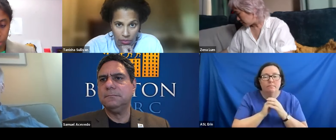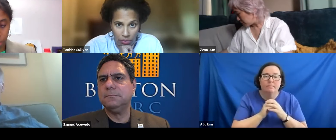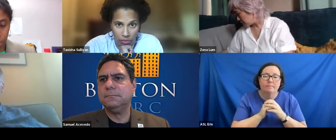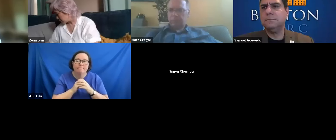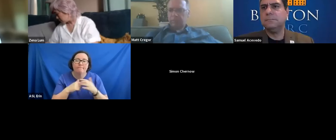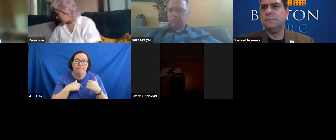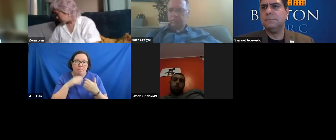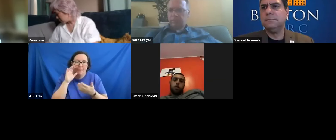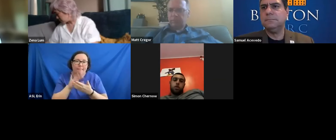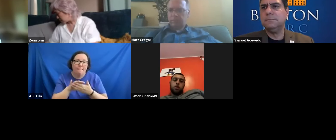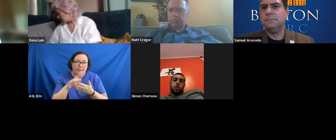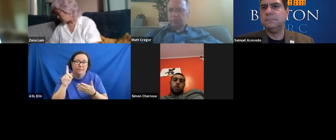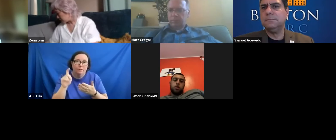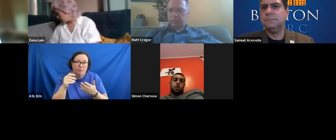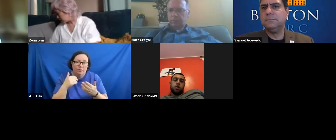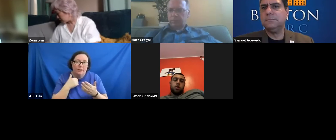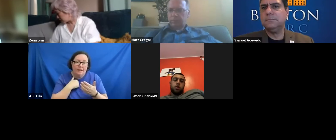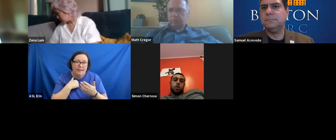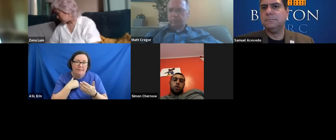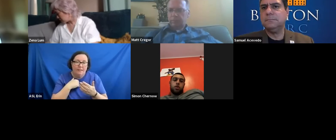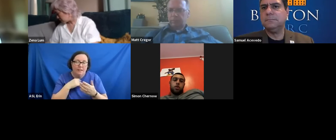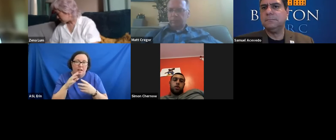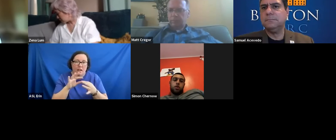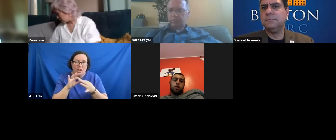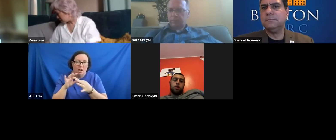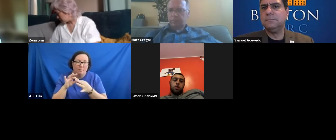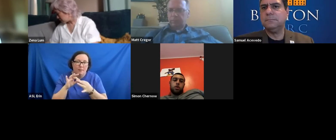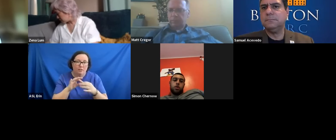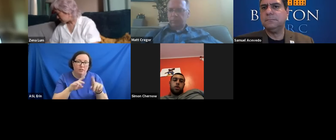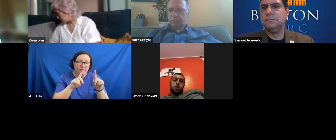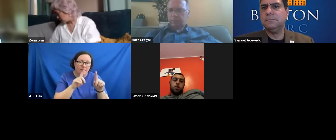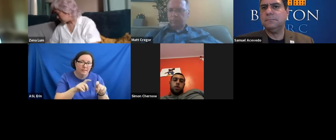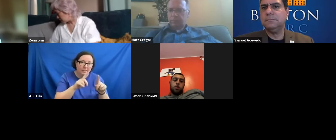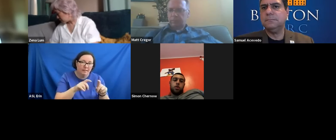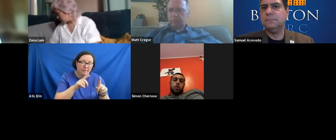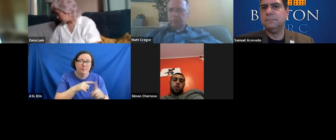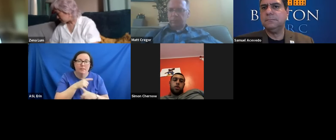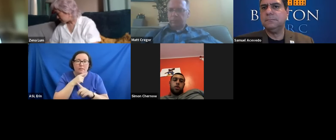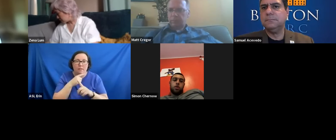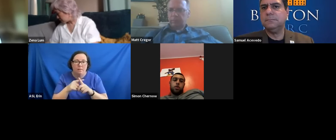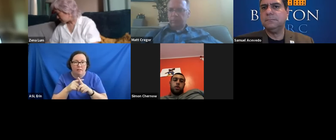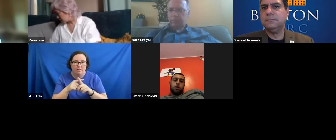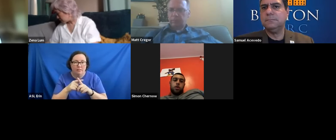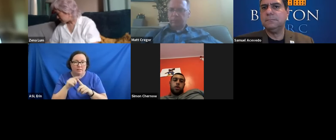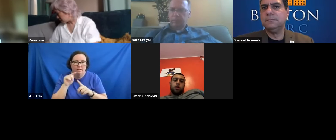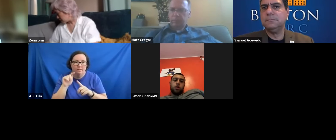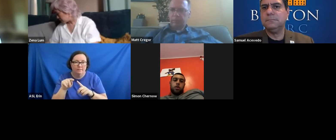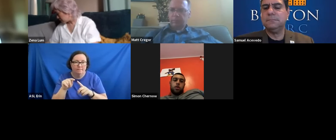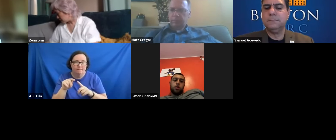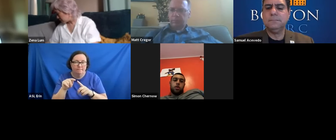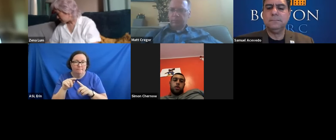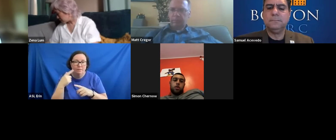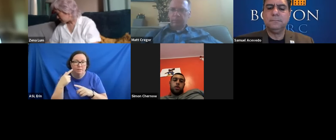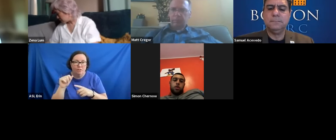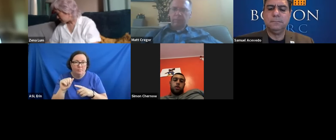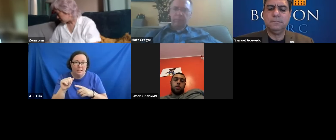I believe we ought to have a combination of an assessment and the grade point